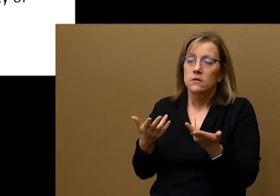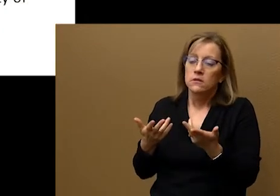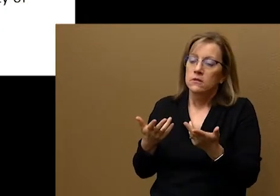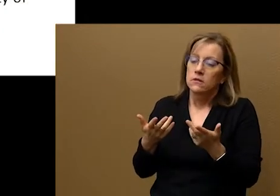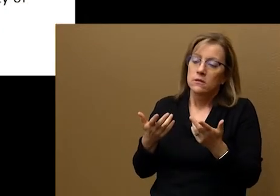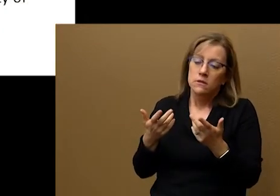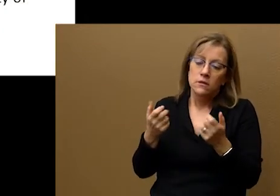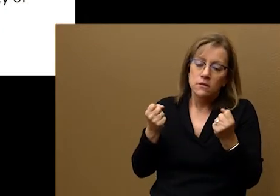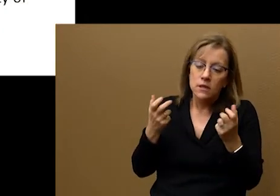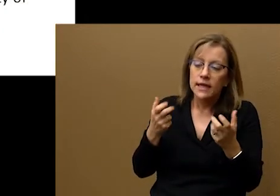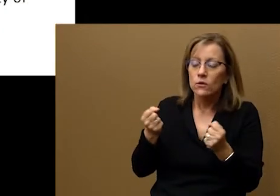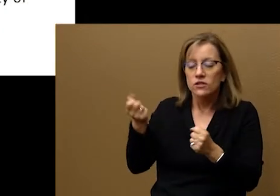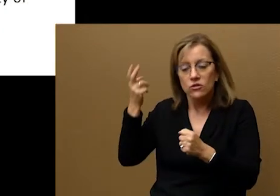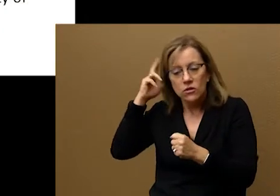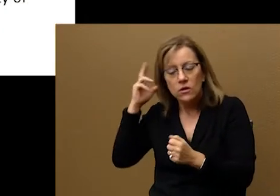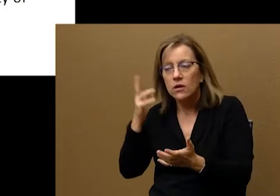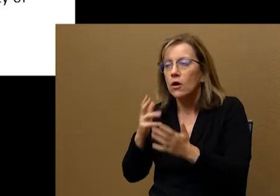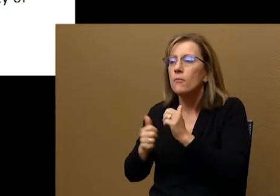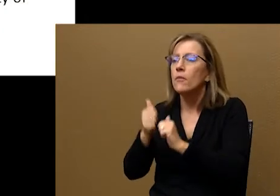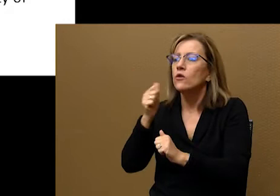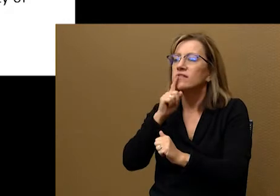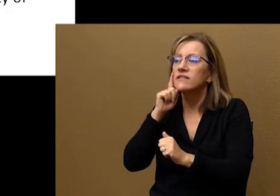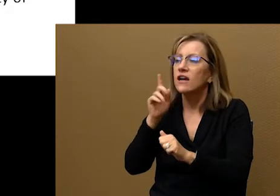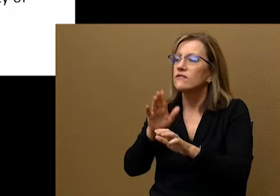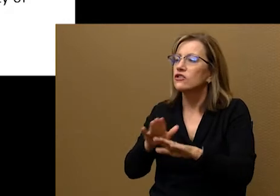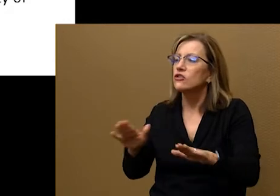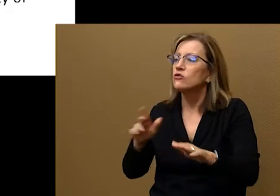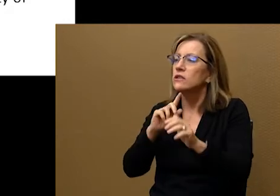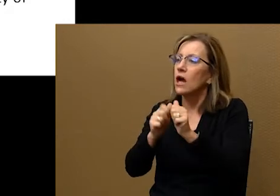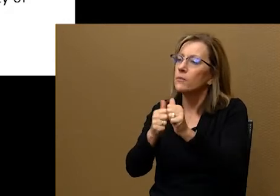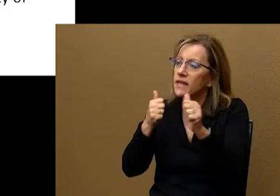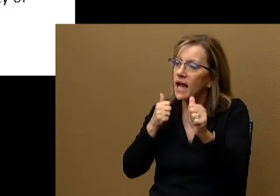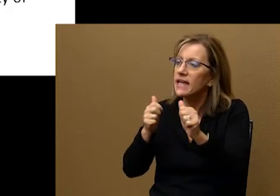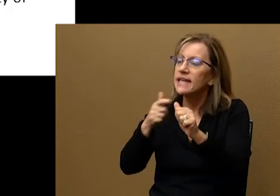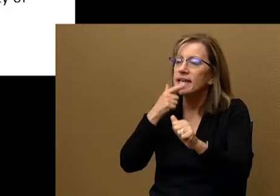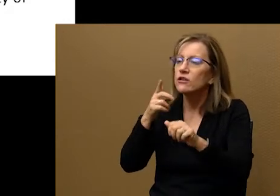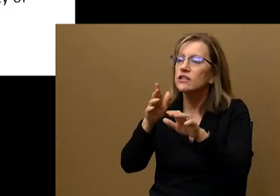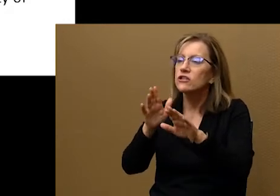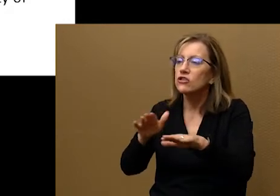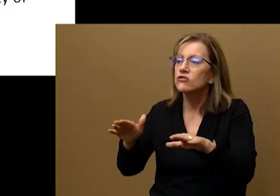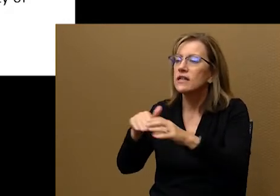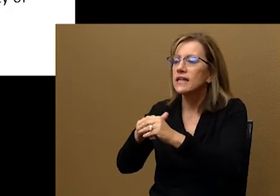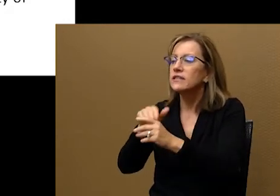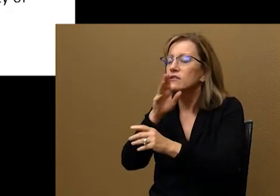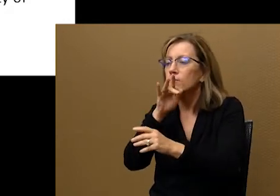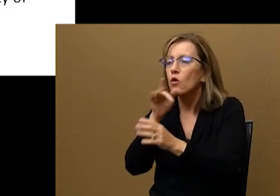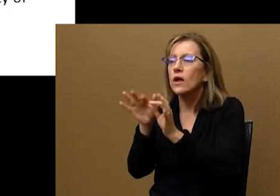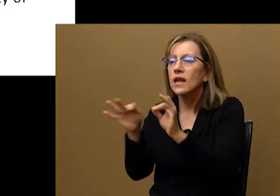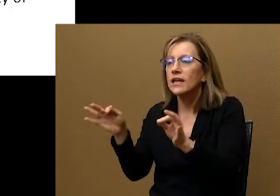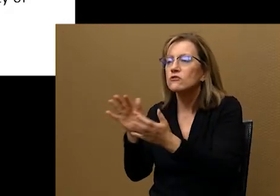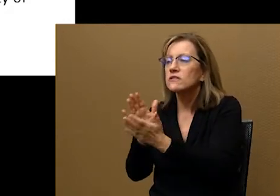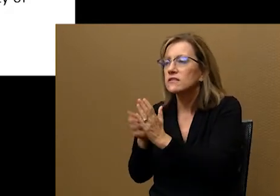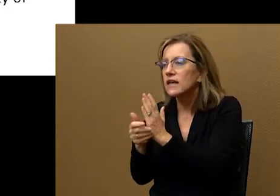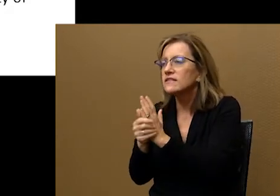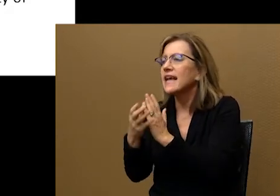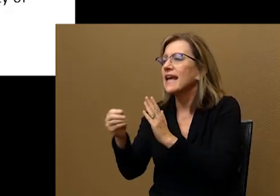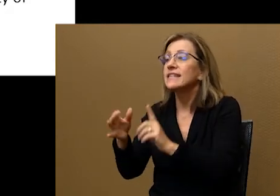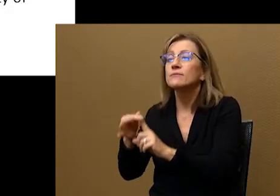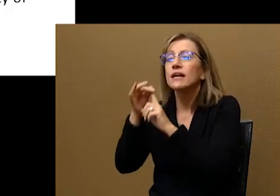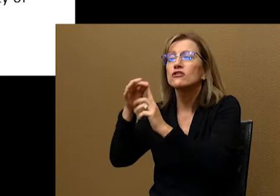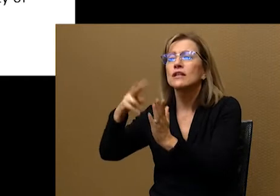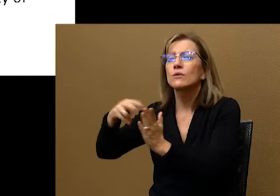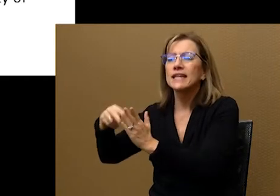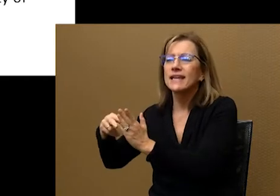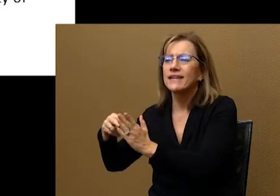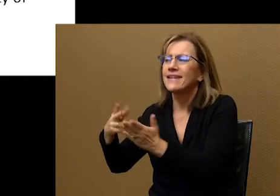or provision of cochlear implants, the majority of deaf children lag substantially behind hearing children in spoken language skills, and especially in